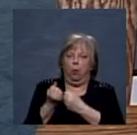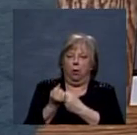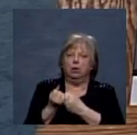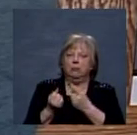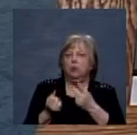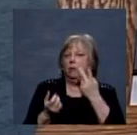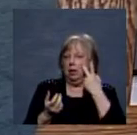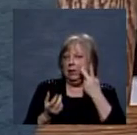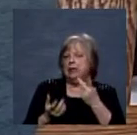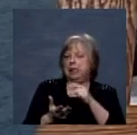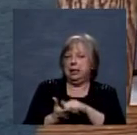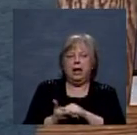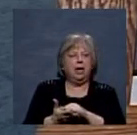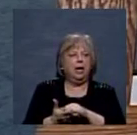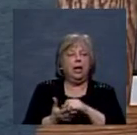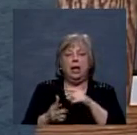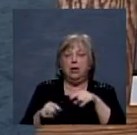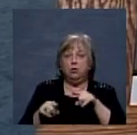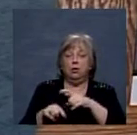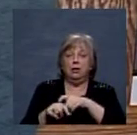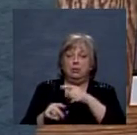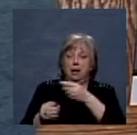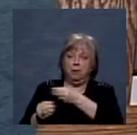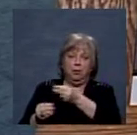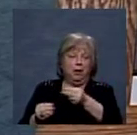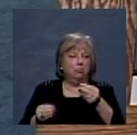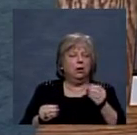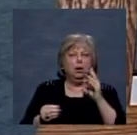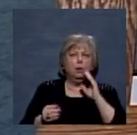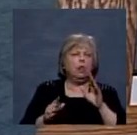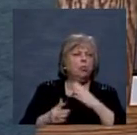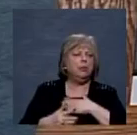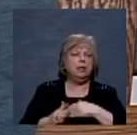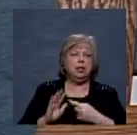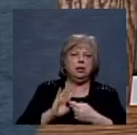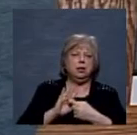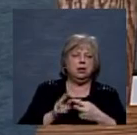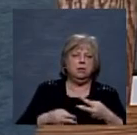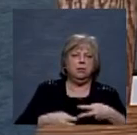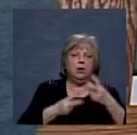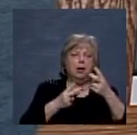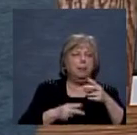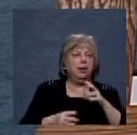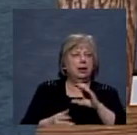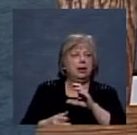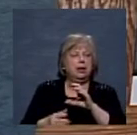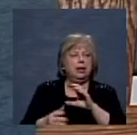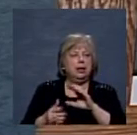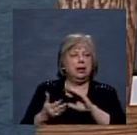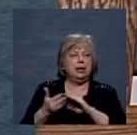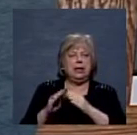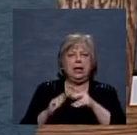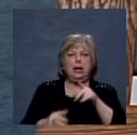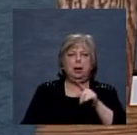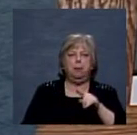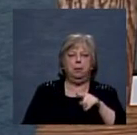view those. And while you're passing that around, will you pull up the City Parks and Recreation